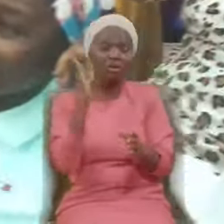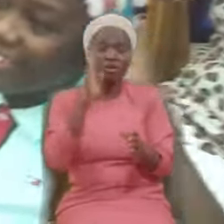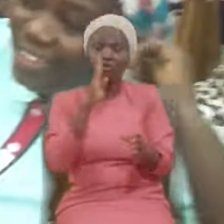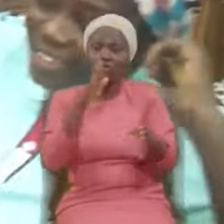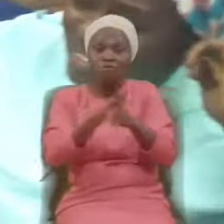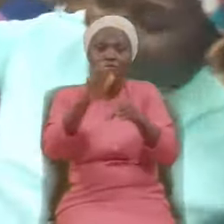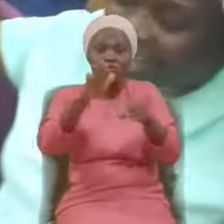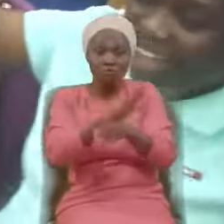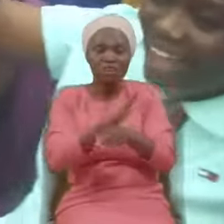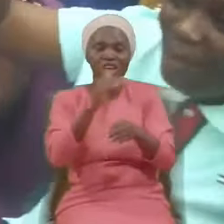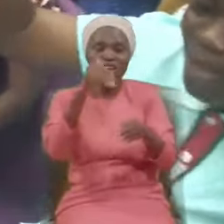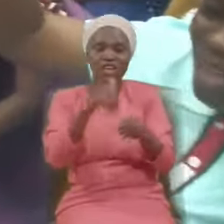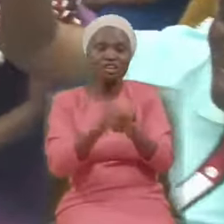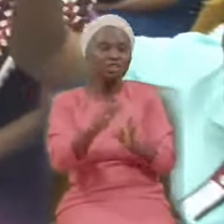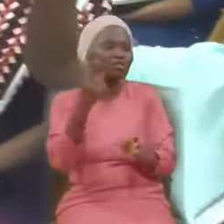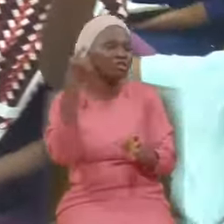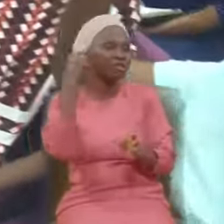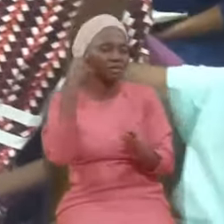Tonight is your night.